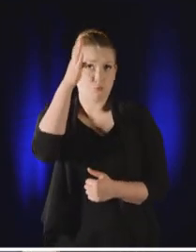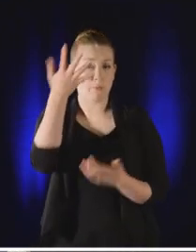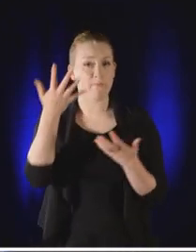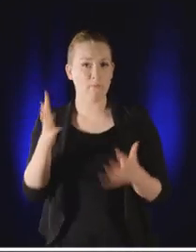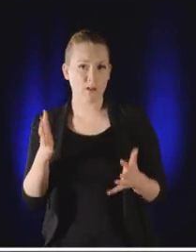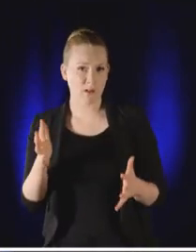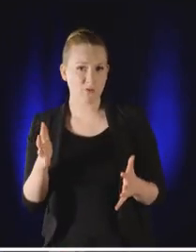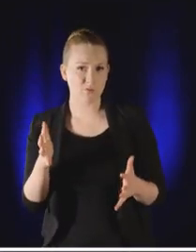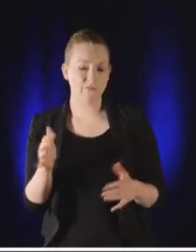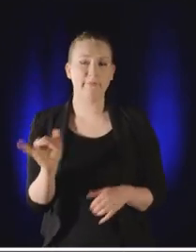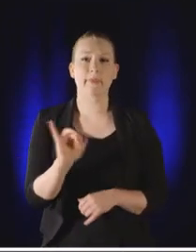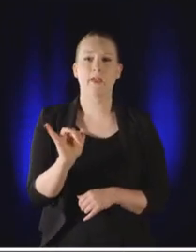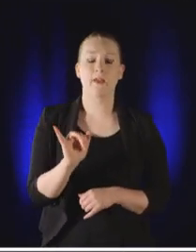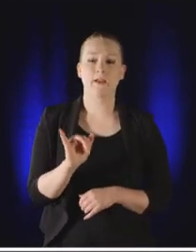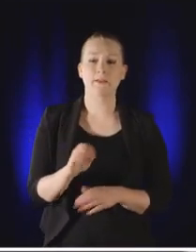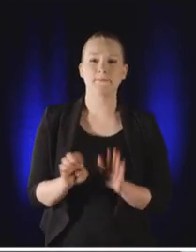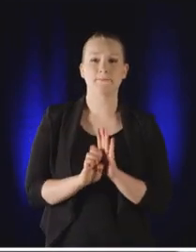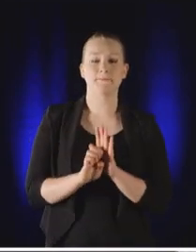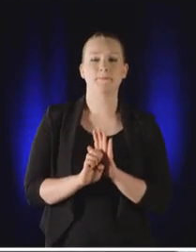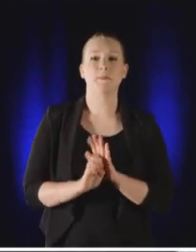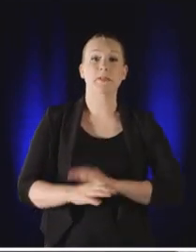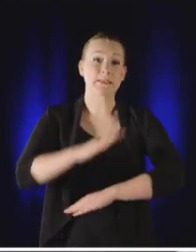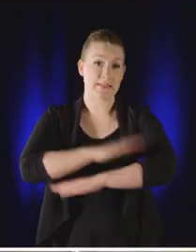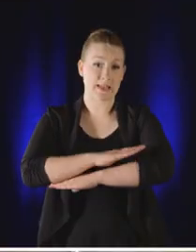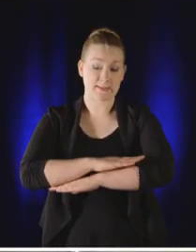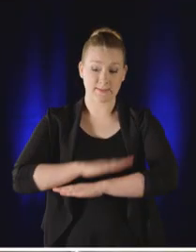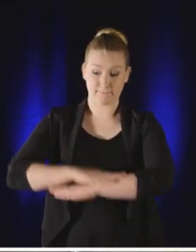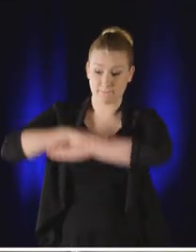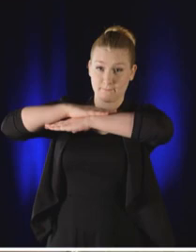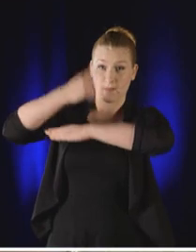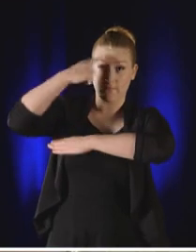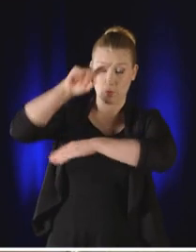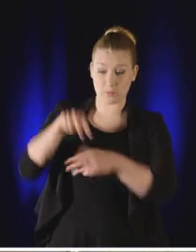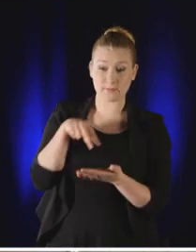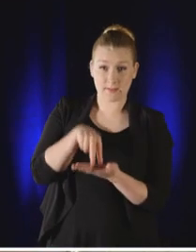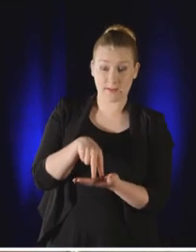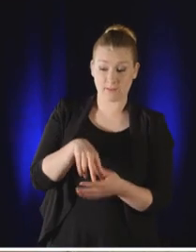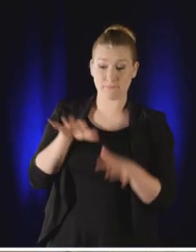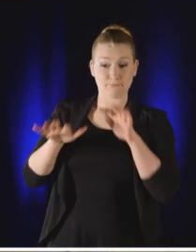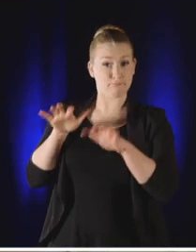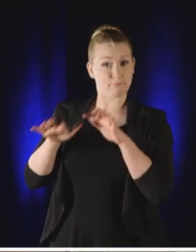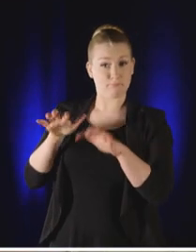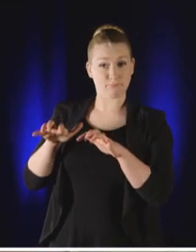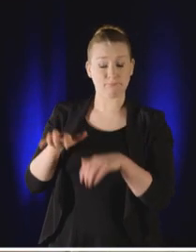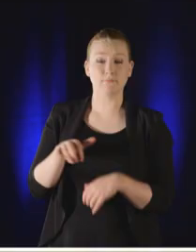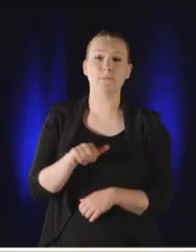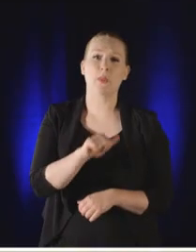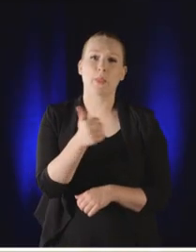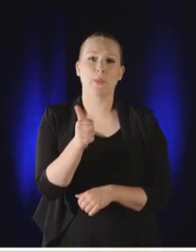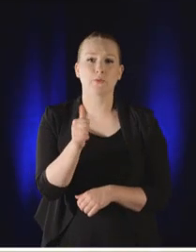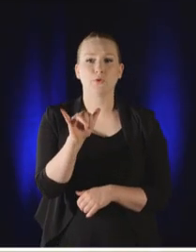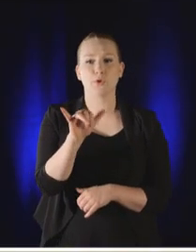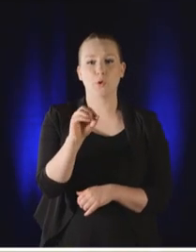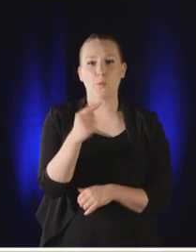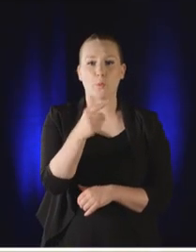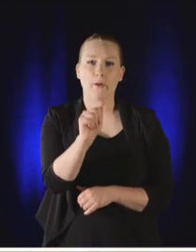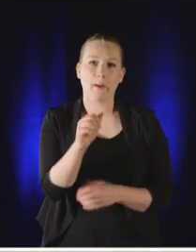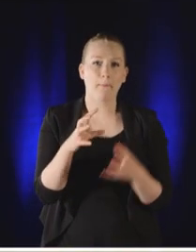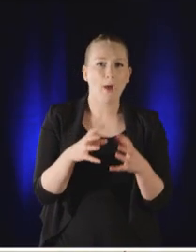used to seeing in our workplace environment. For example, standing desks. Or another example could be yoga